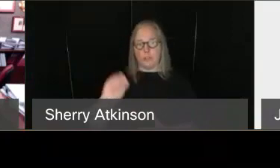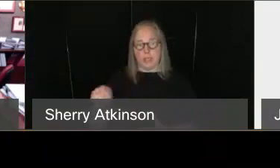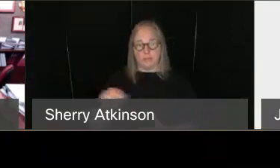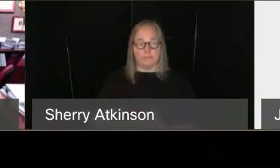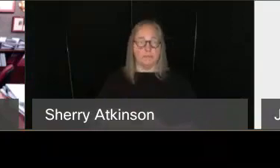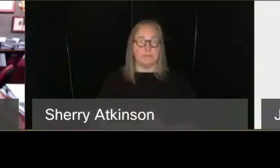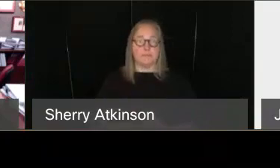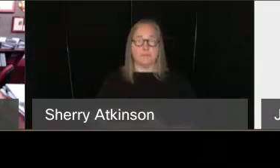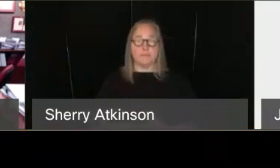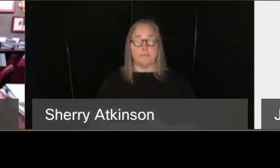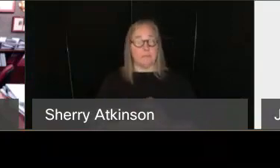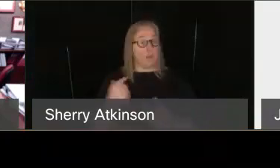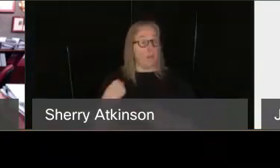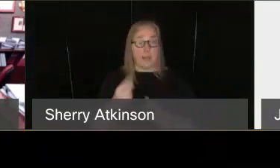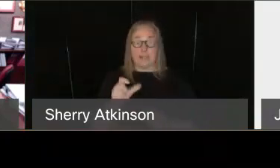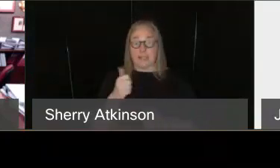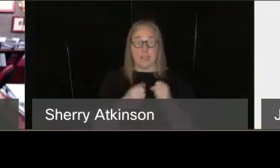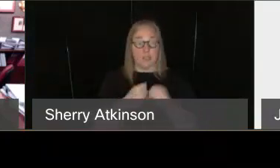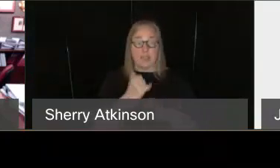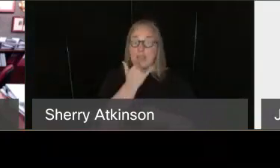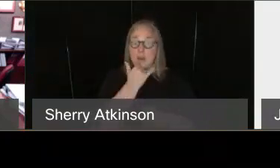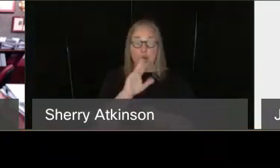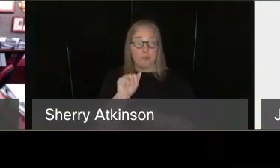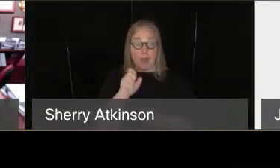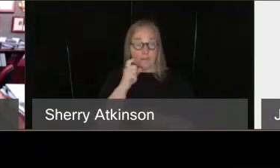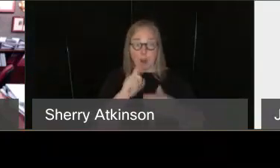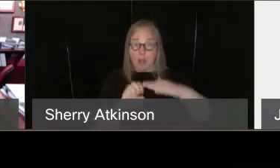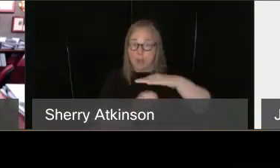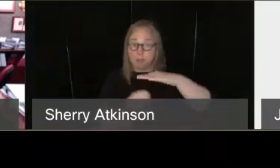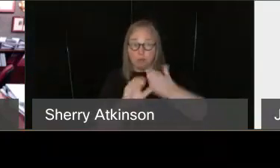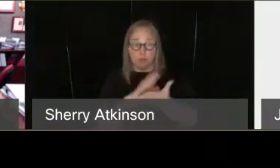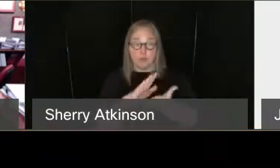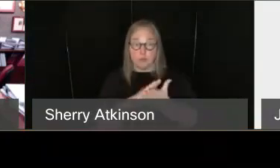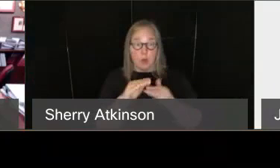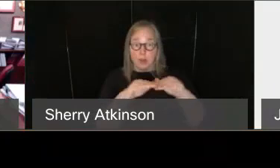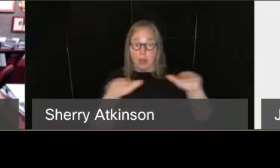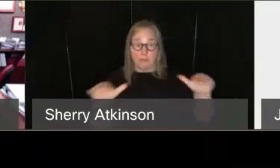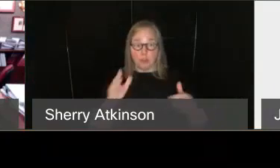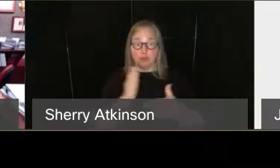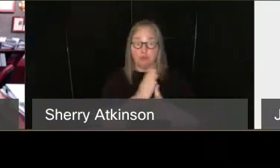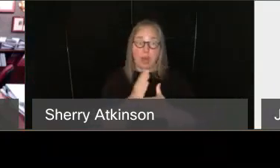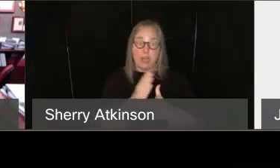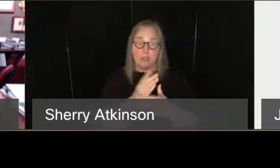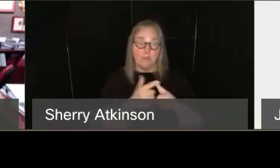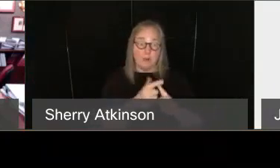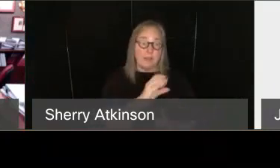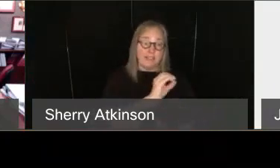Over the past 10 years, the error rate for the elementary school level has ranged from